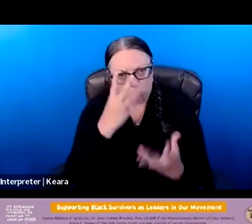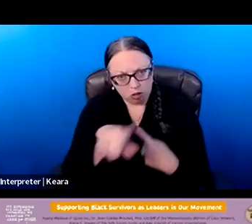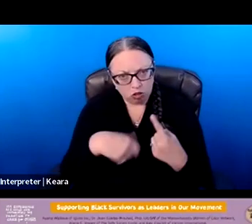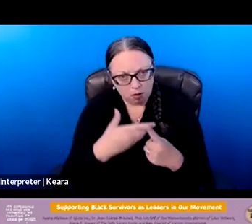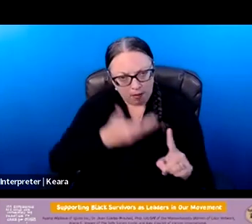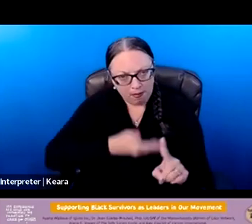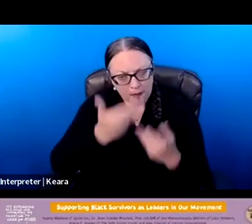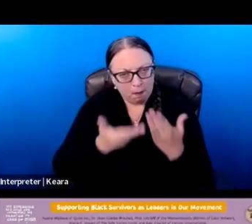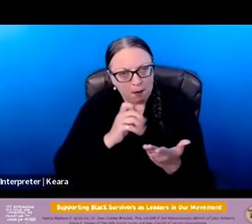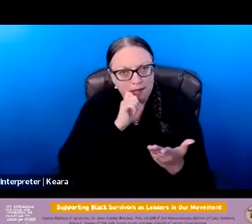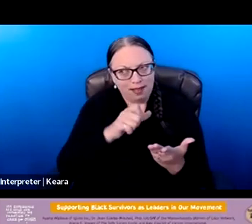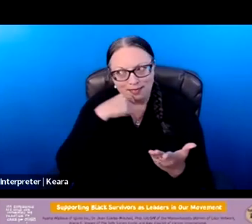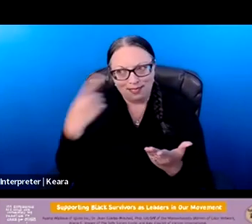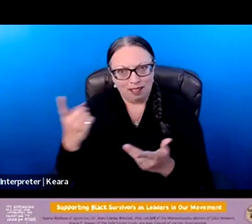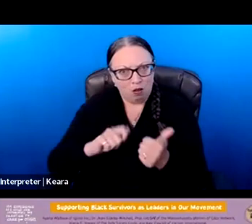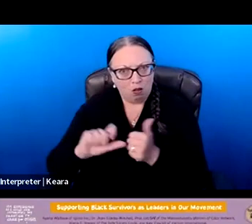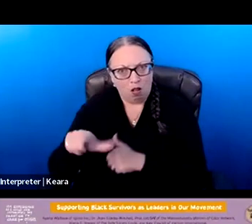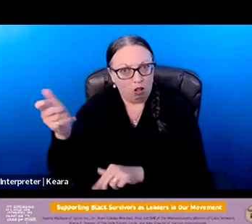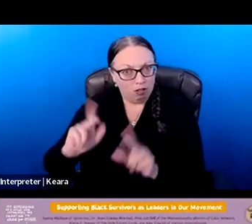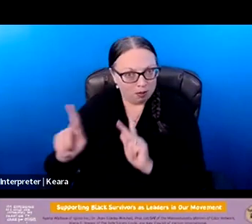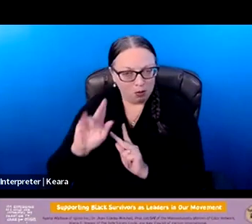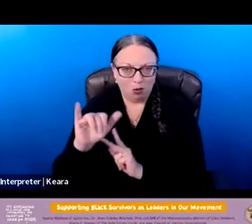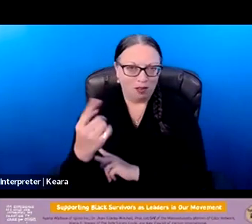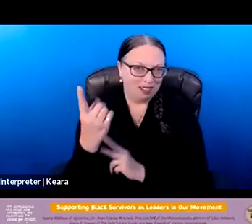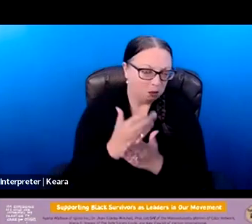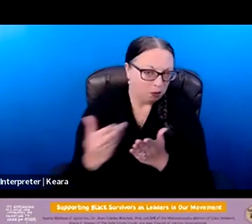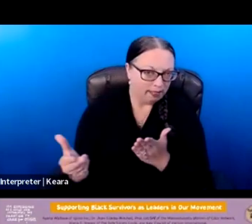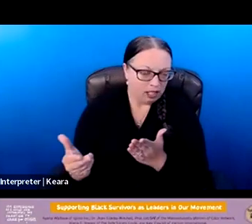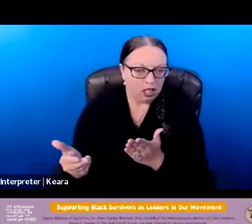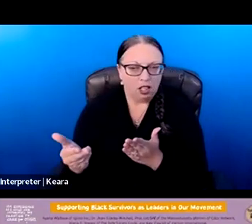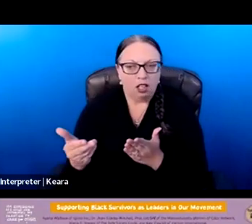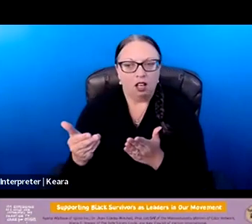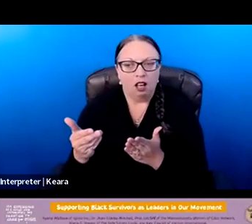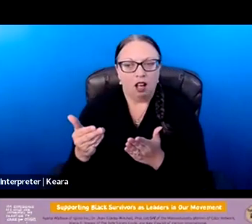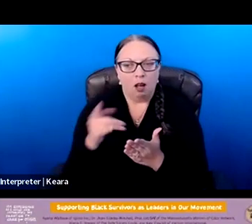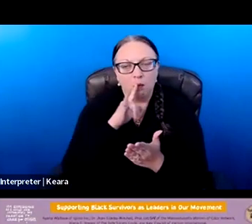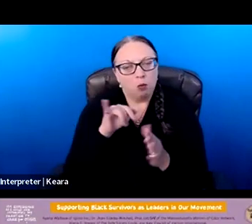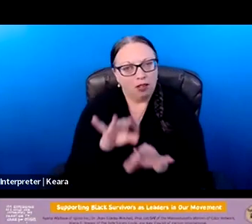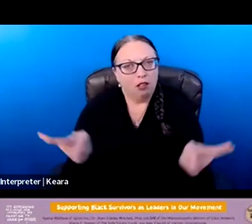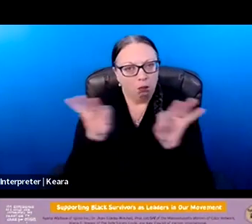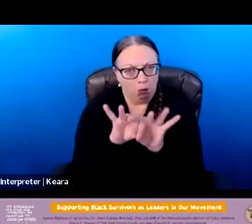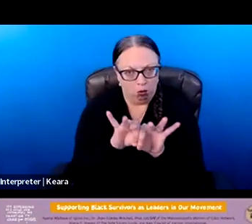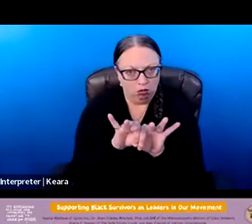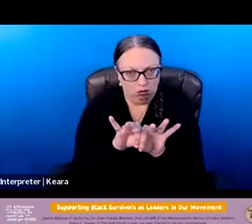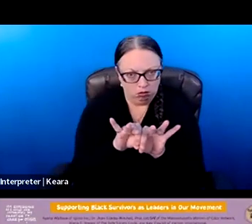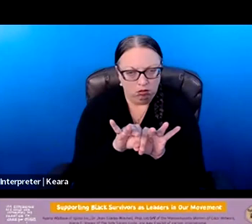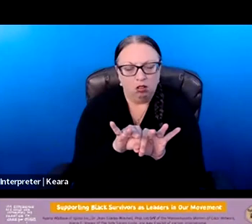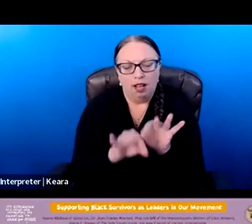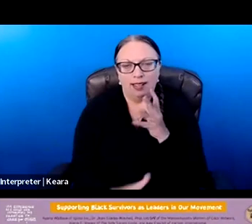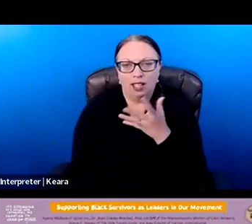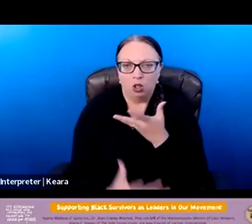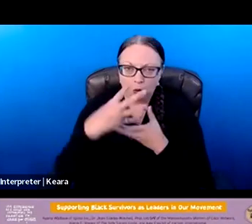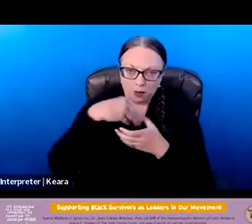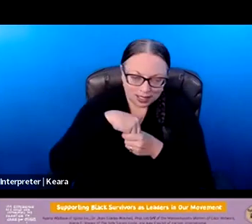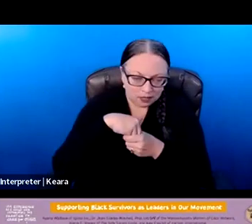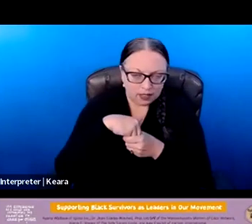they may not have told other people. So I think that's one thing that is really important. And I think that inclusivity